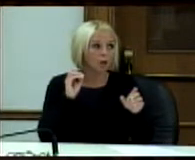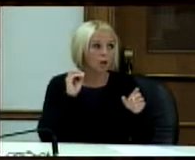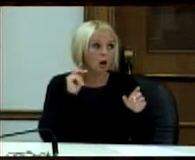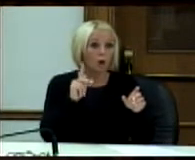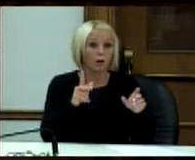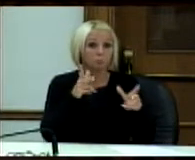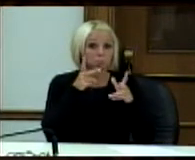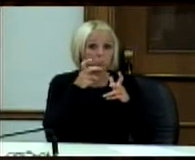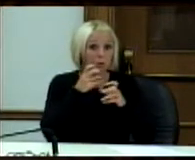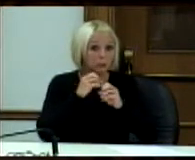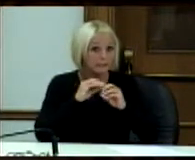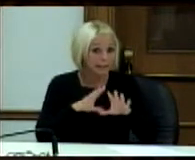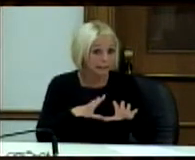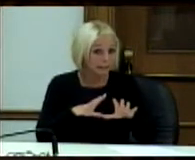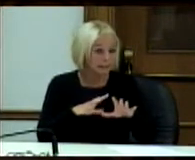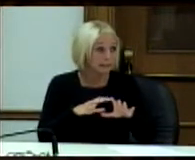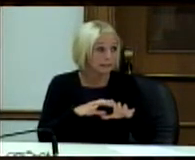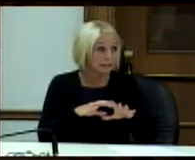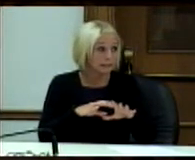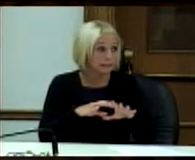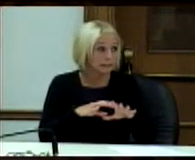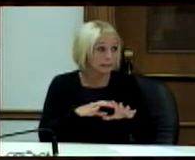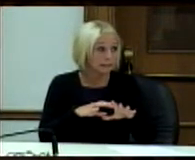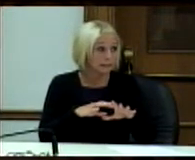All right, hearing none.